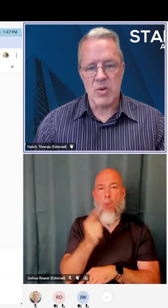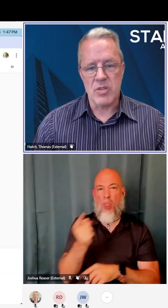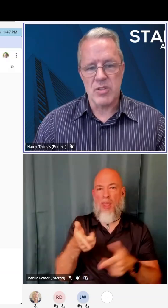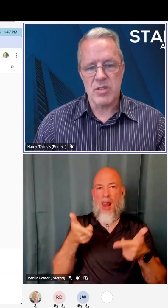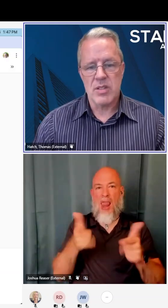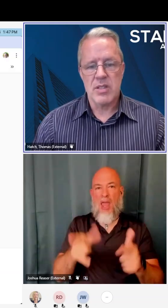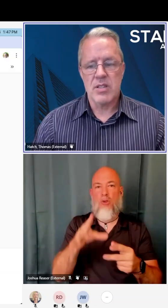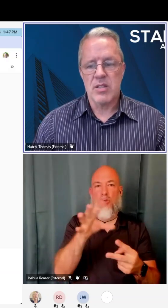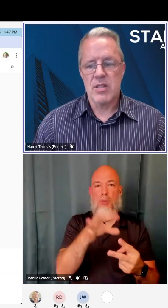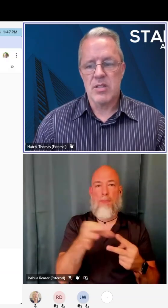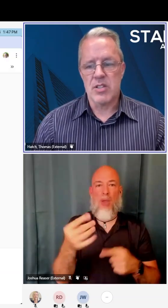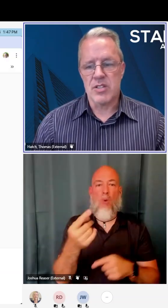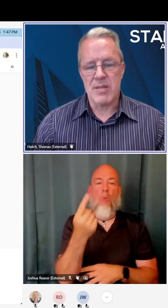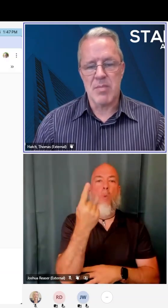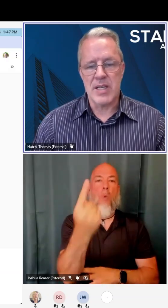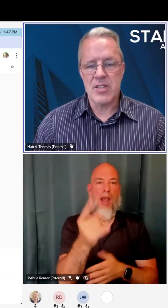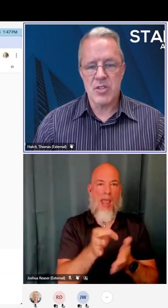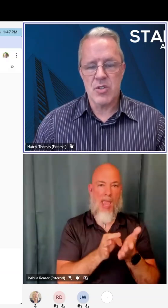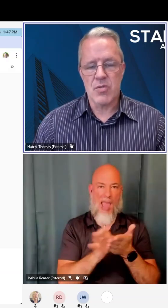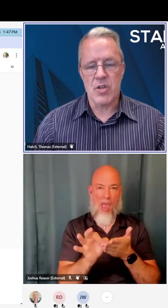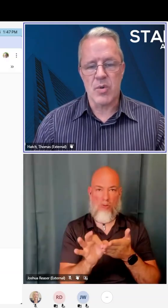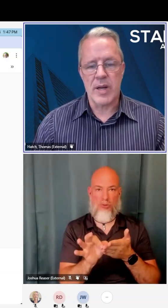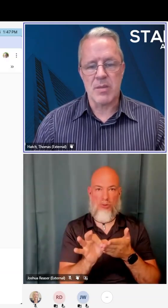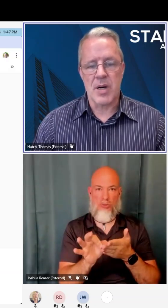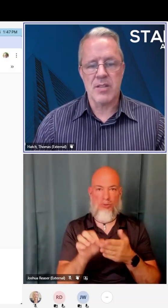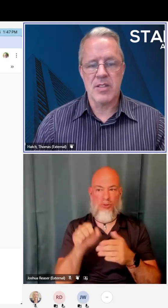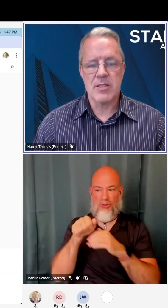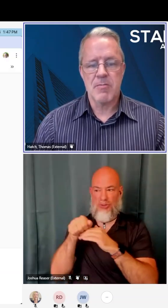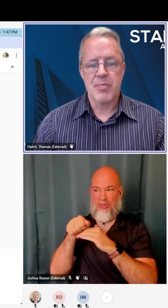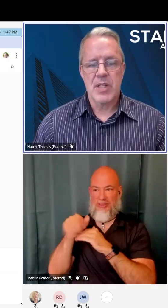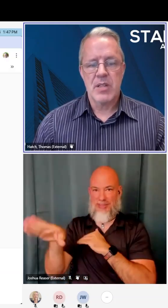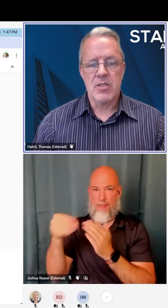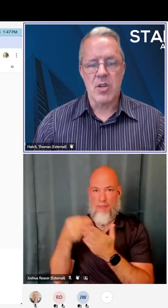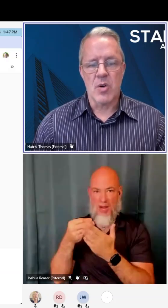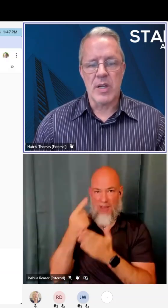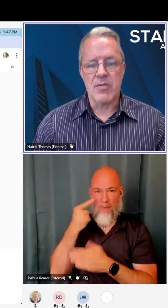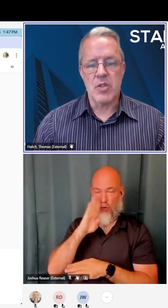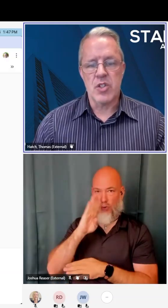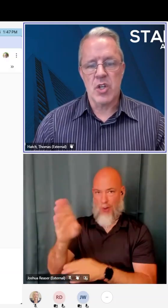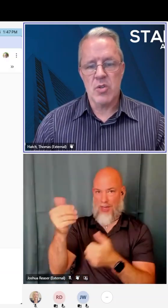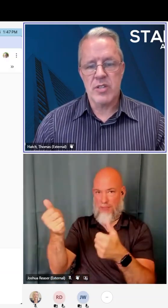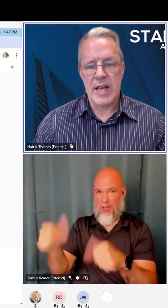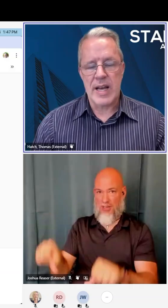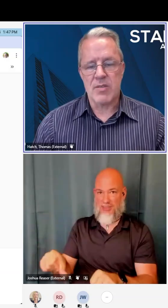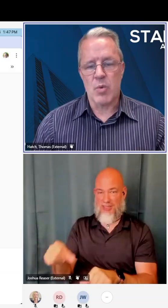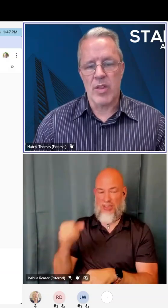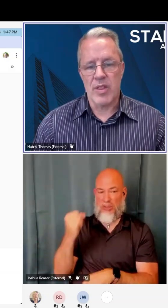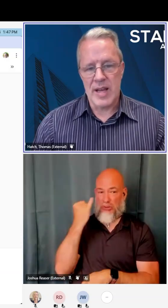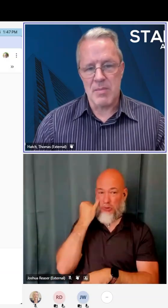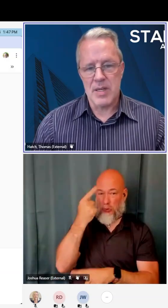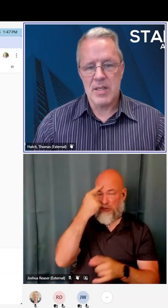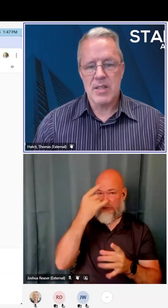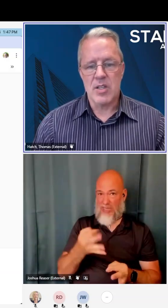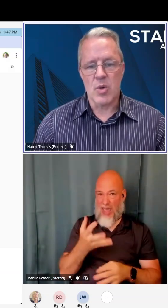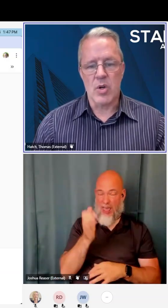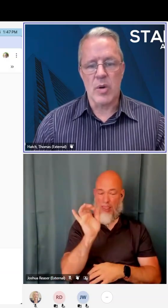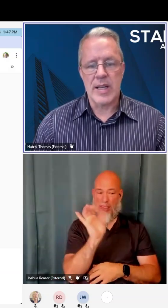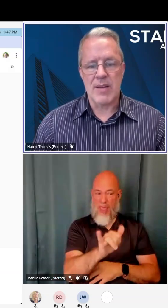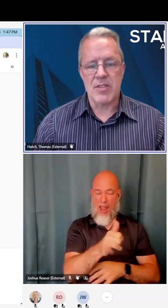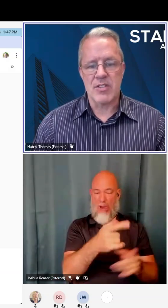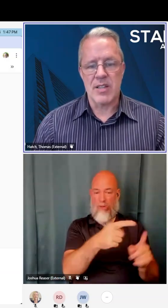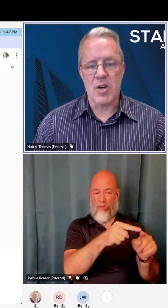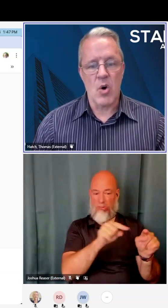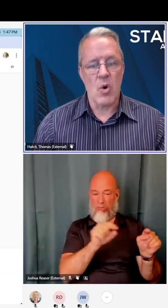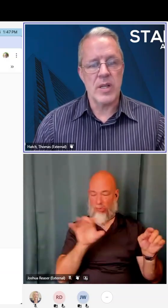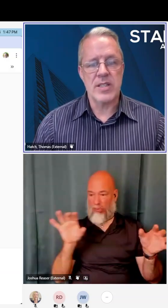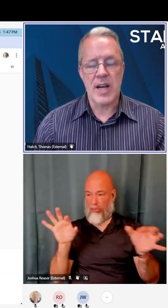one account to send money to for direct deposit. So if you chose that with them, you are going to